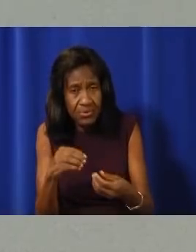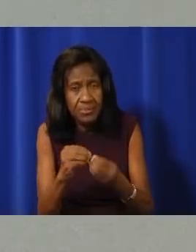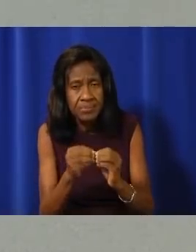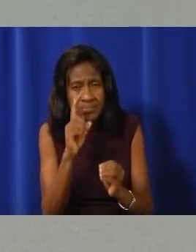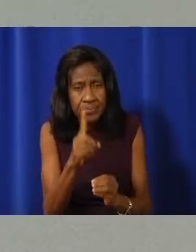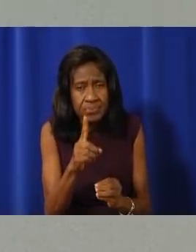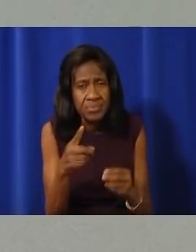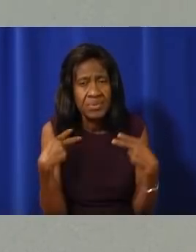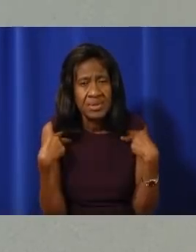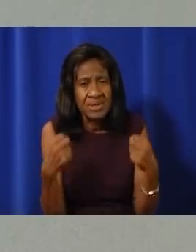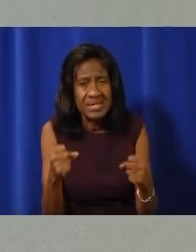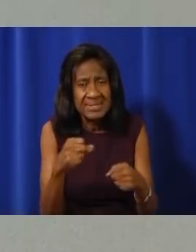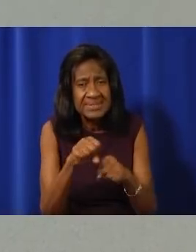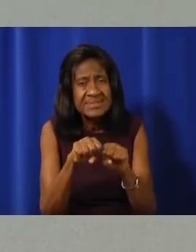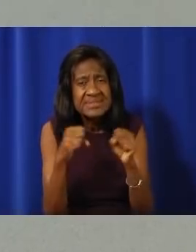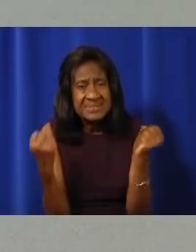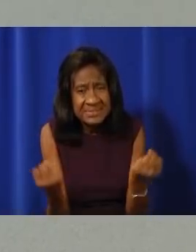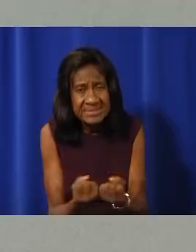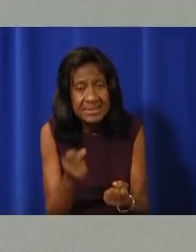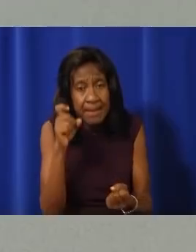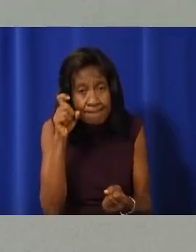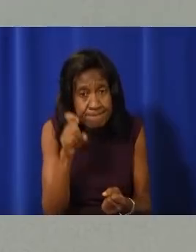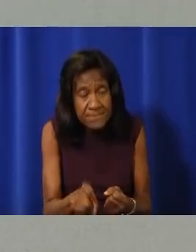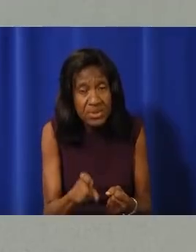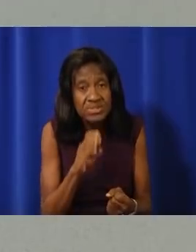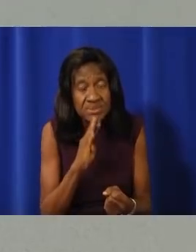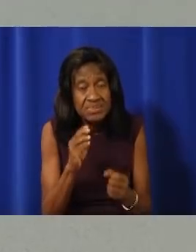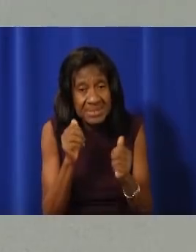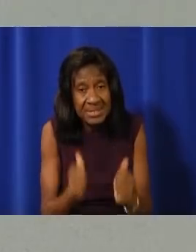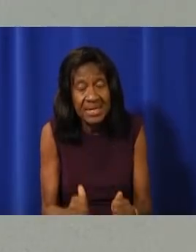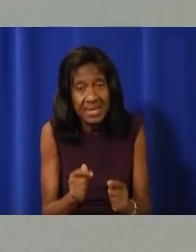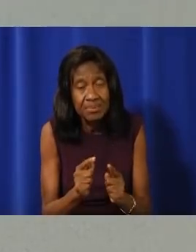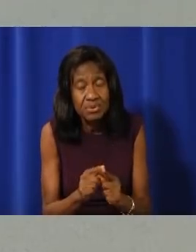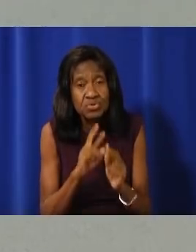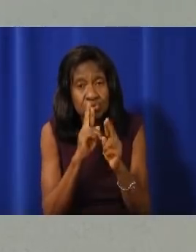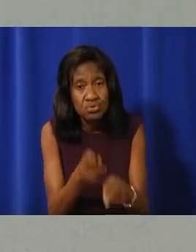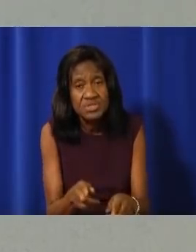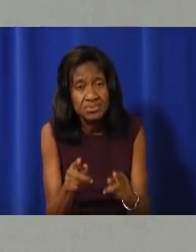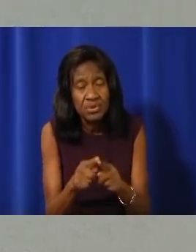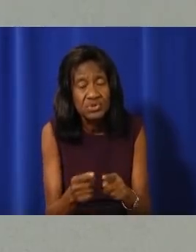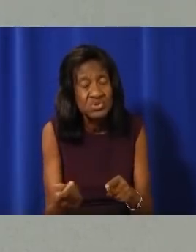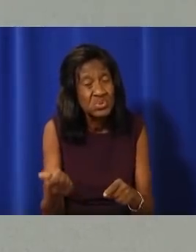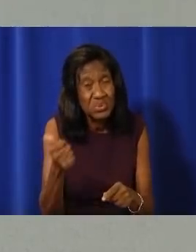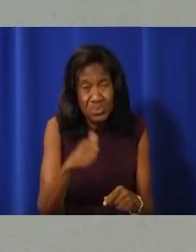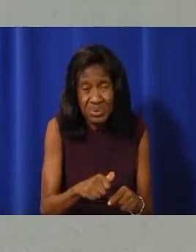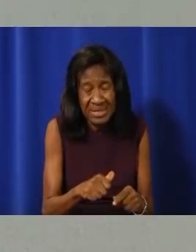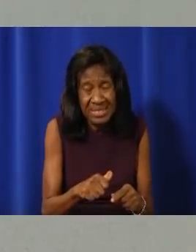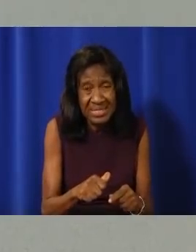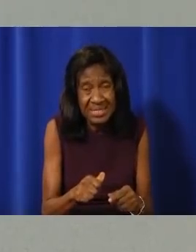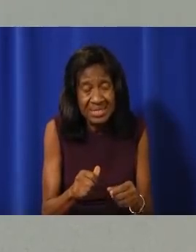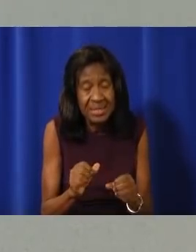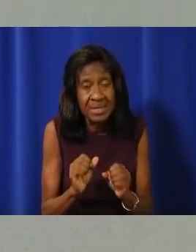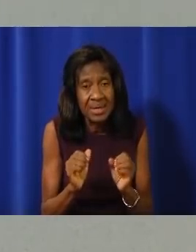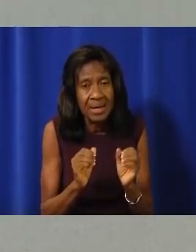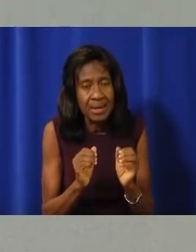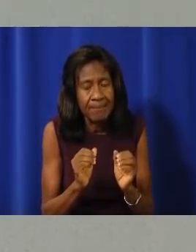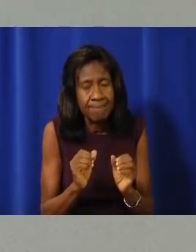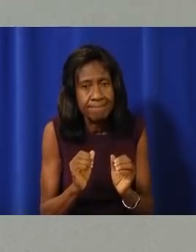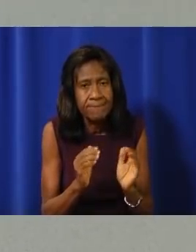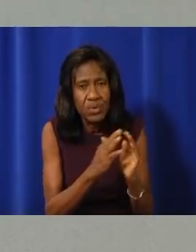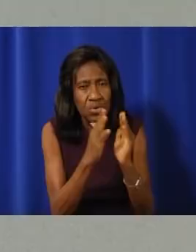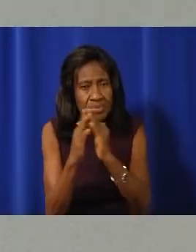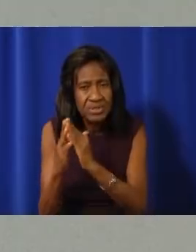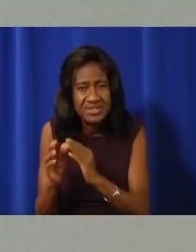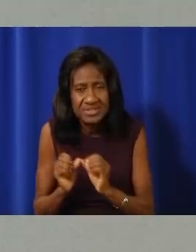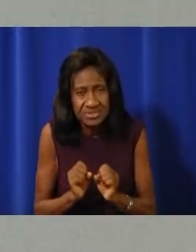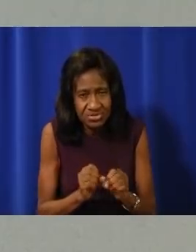health system must be very well equipped to respond to any cases of community transmission. And while the recent cases this last